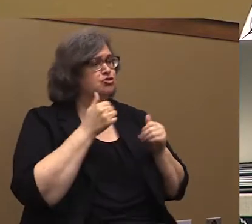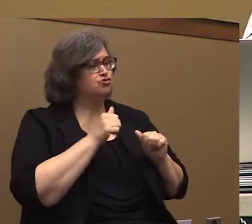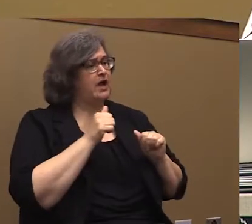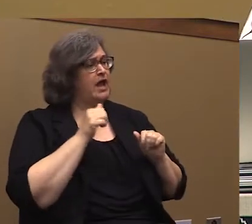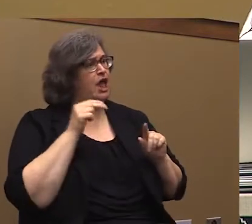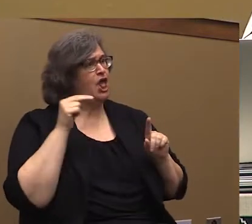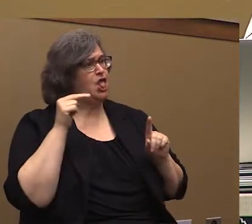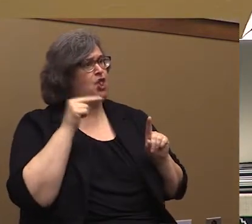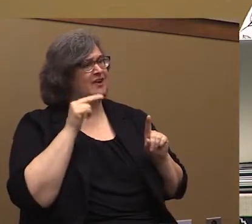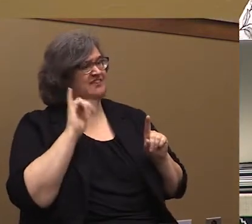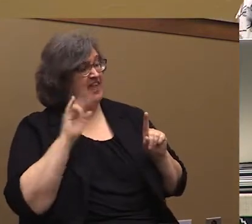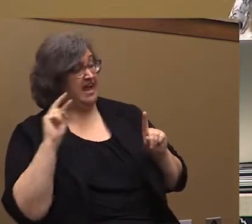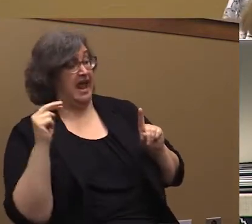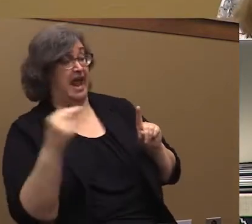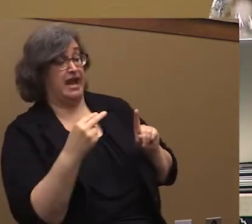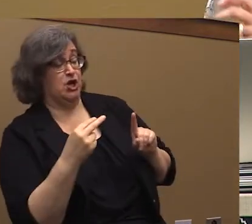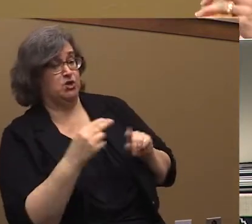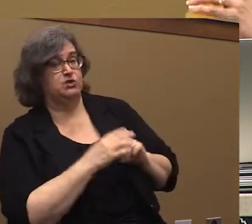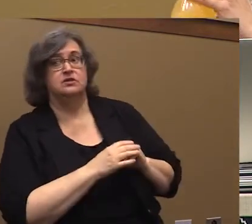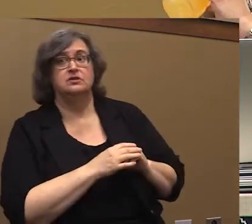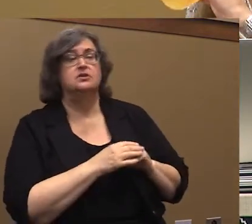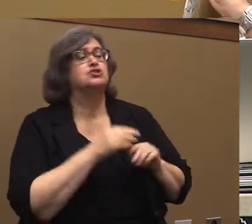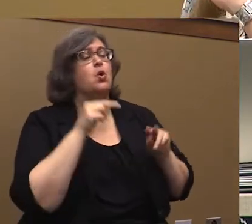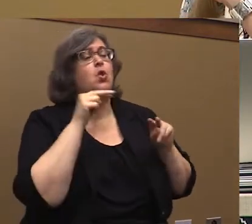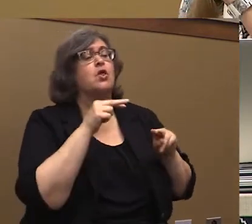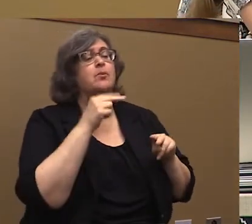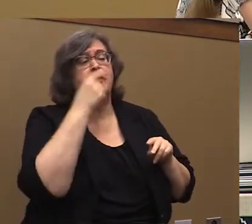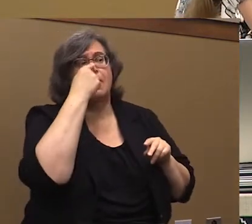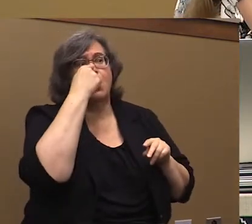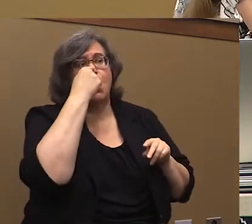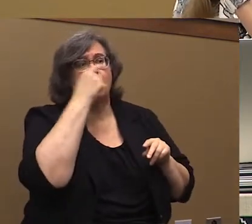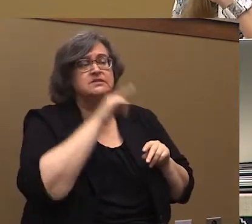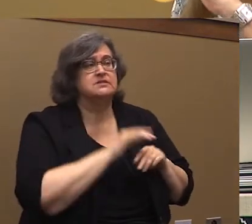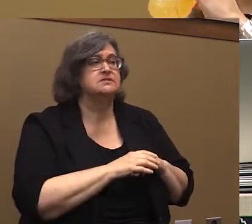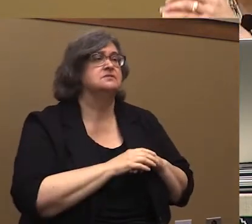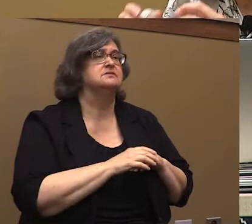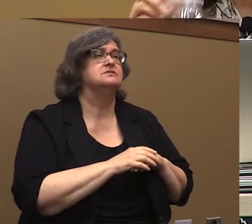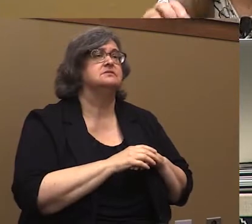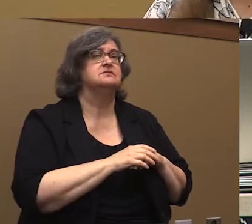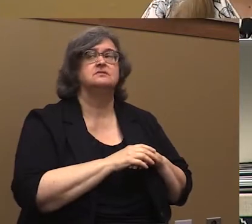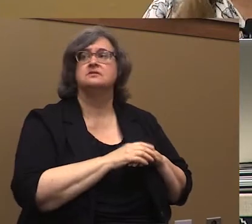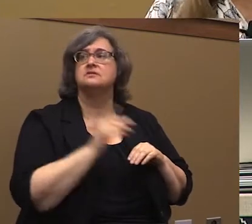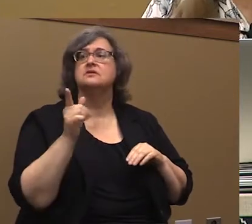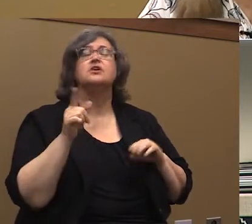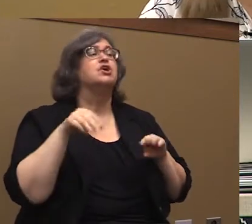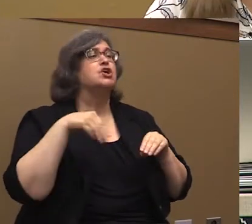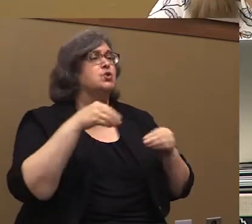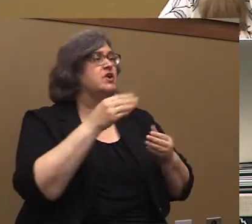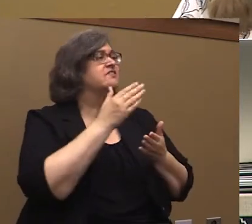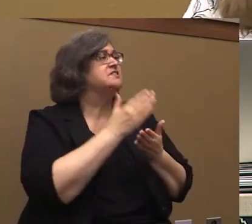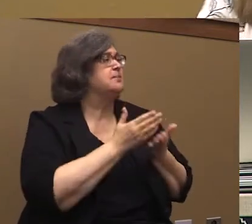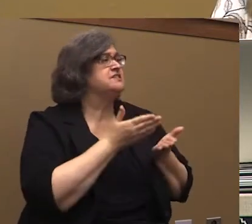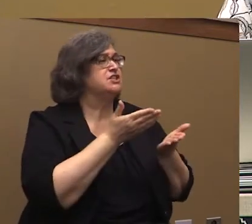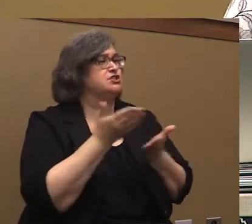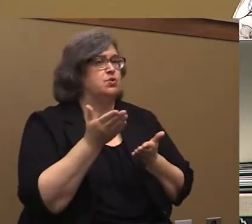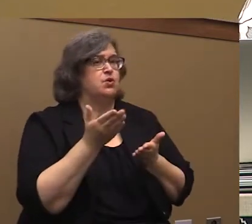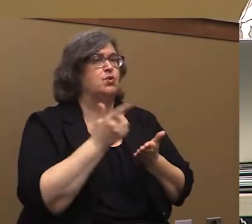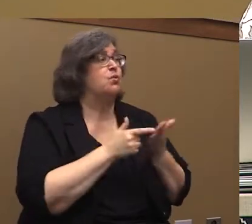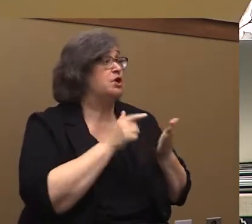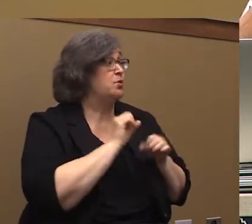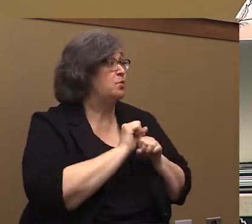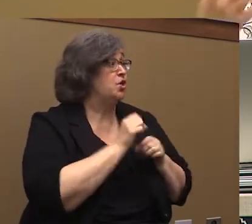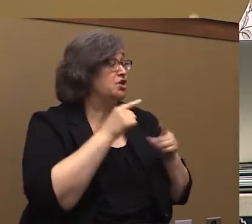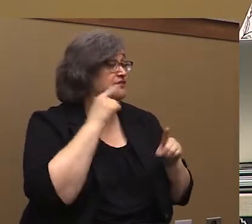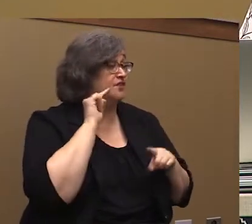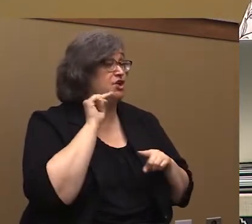from this angle. Okay. Or here's where the nose is, or... So you gave suggestions of